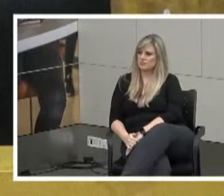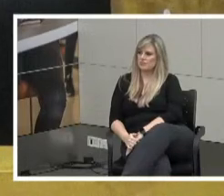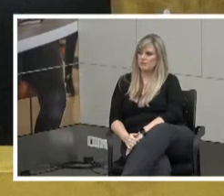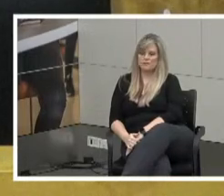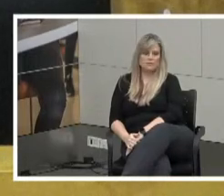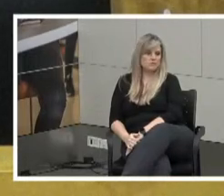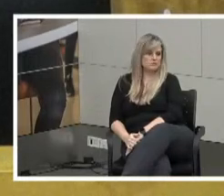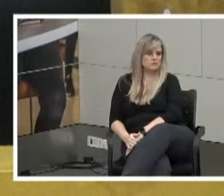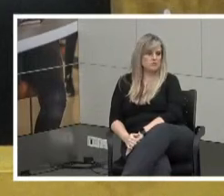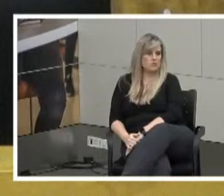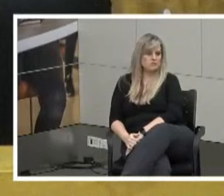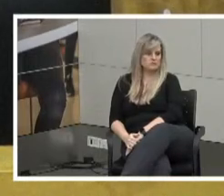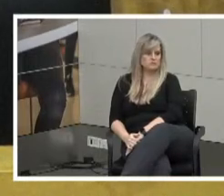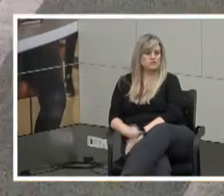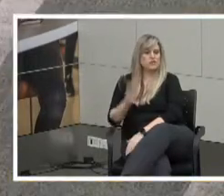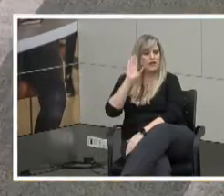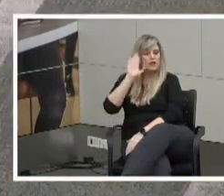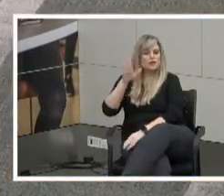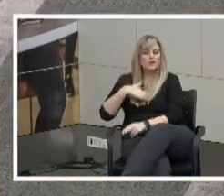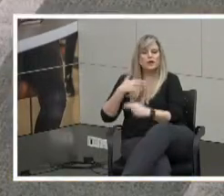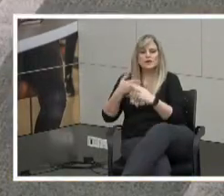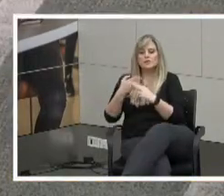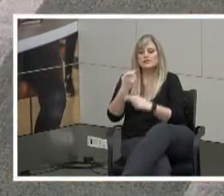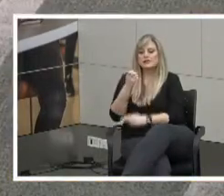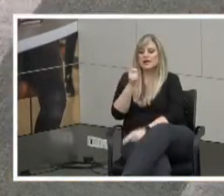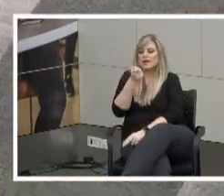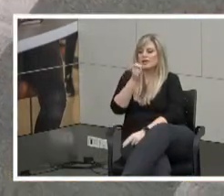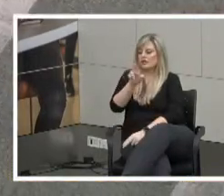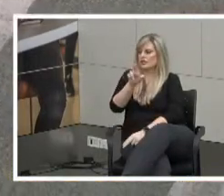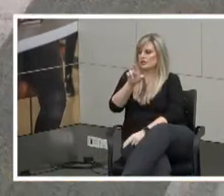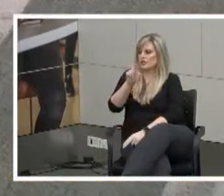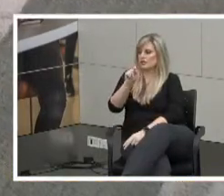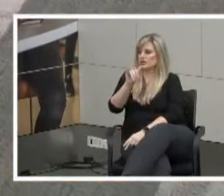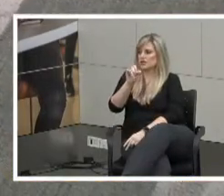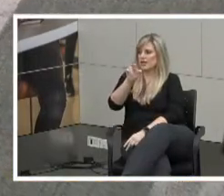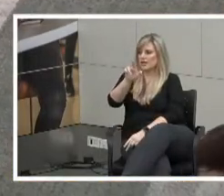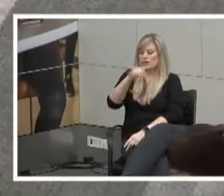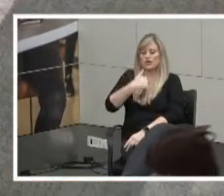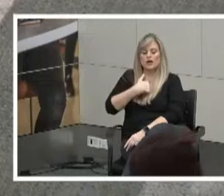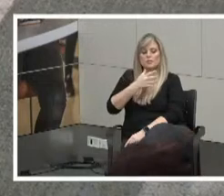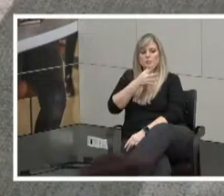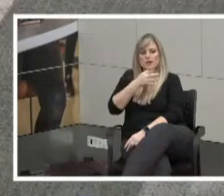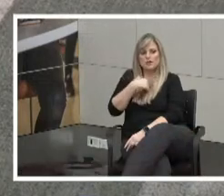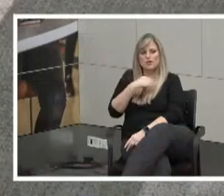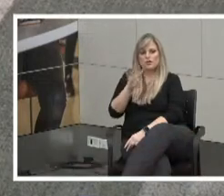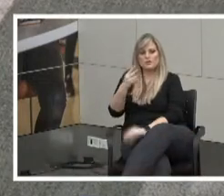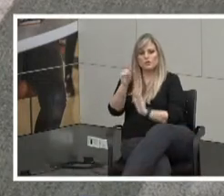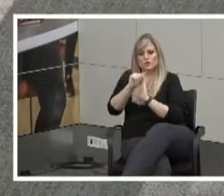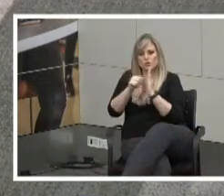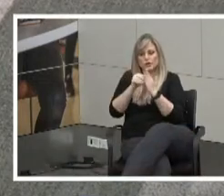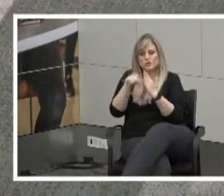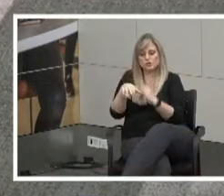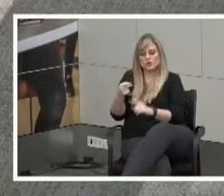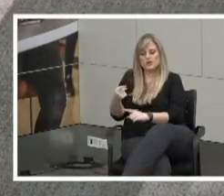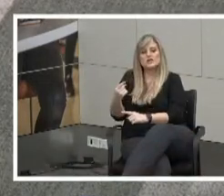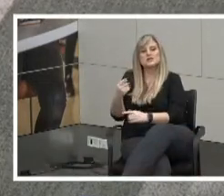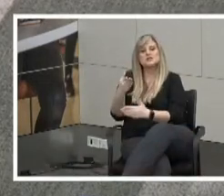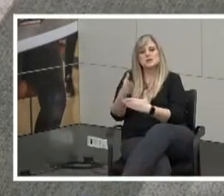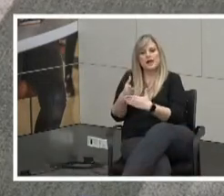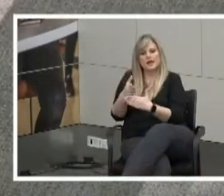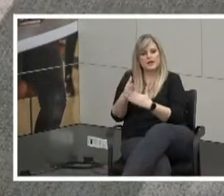Taylor yes ma'am hello my name's Heather Taylor um I am a parent of a Fourth Grade Student he is an Avid